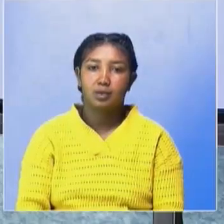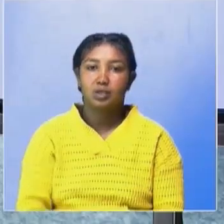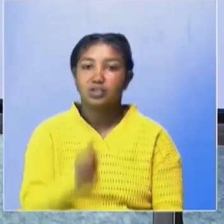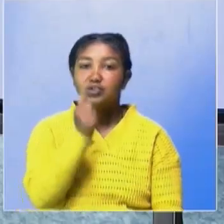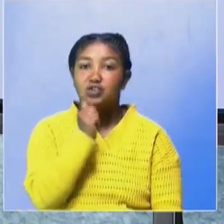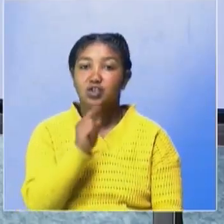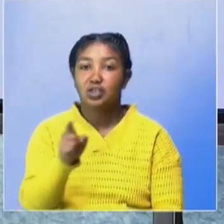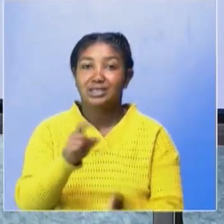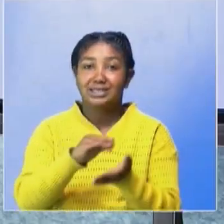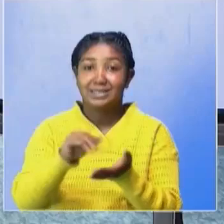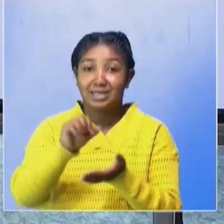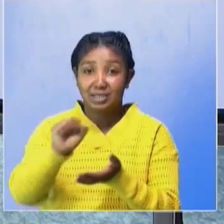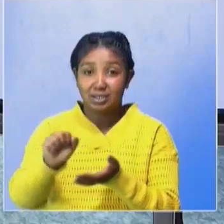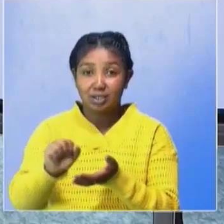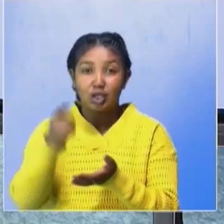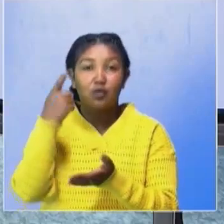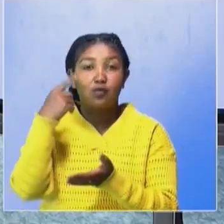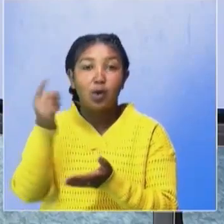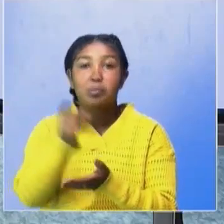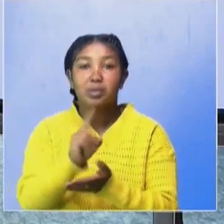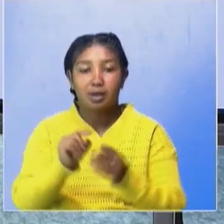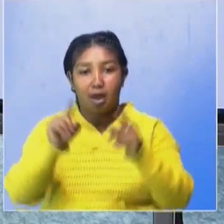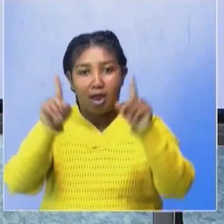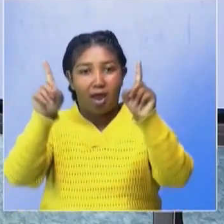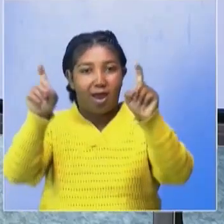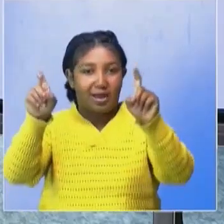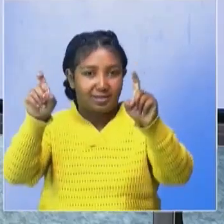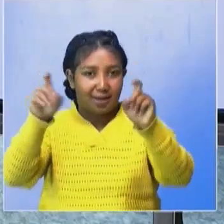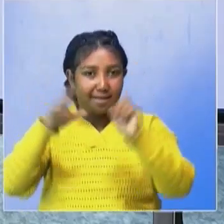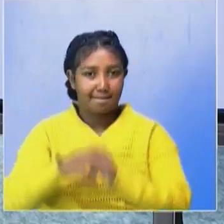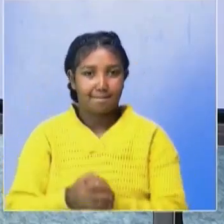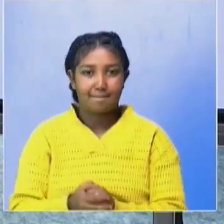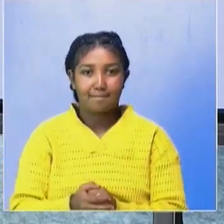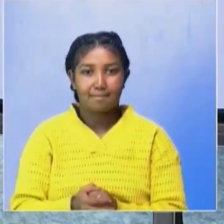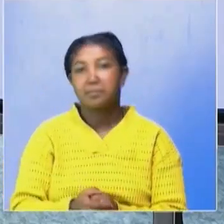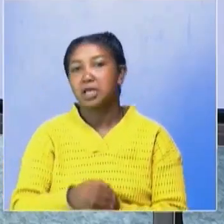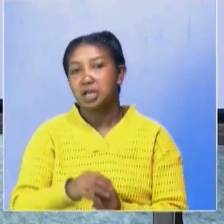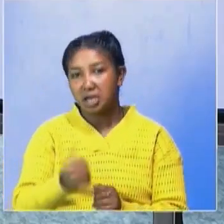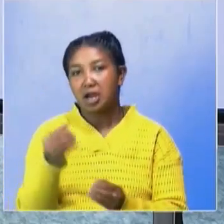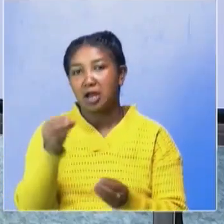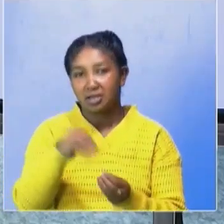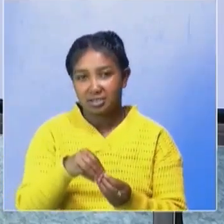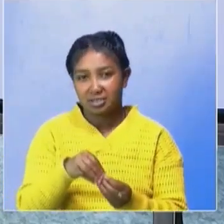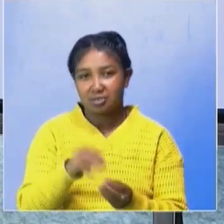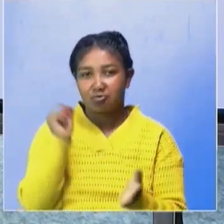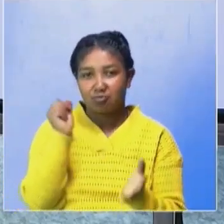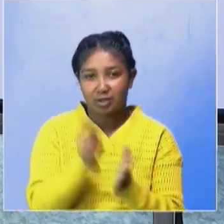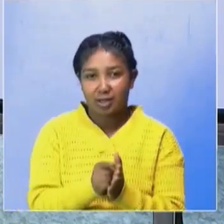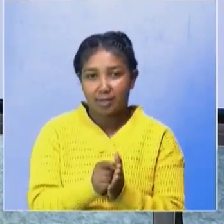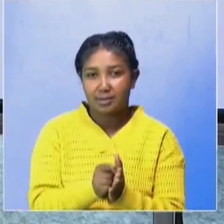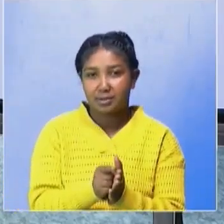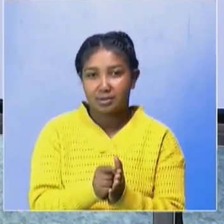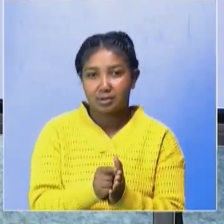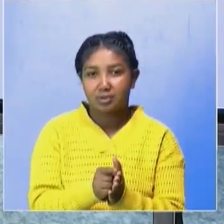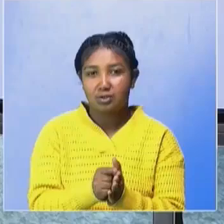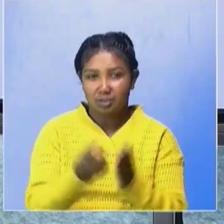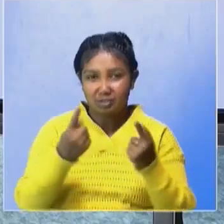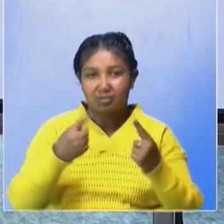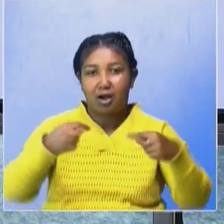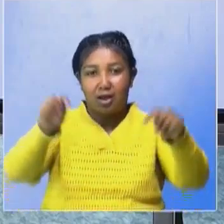She studies for exam. And let us add one. For example, let us say try.